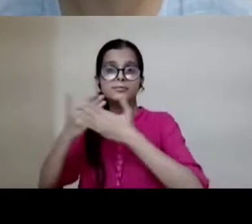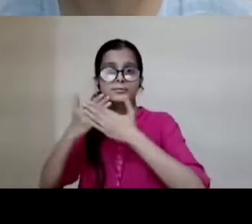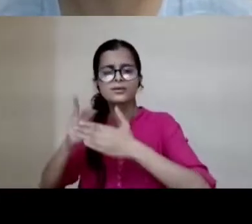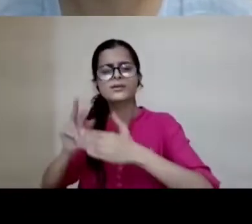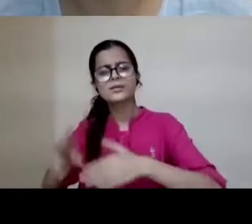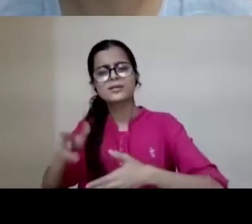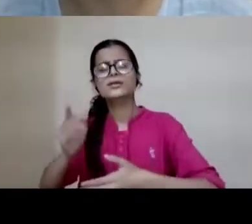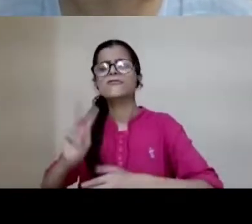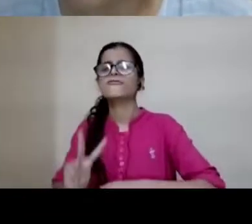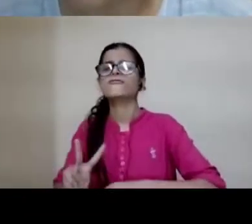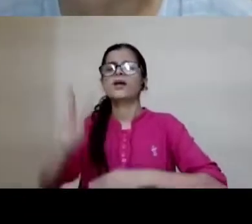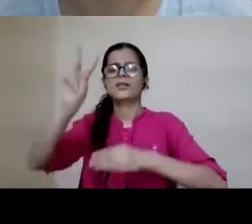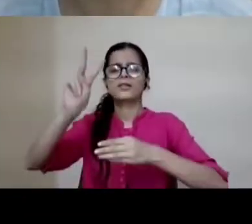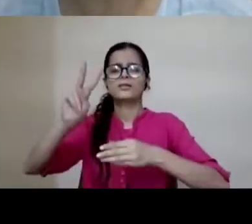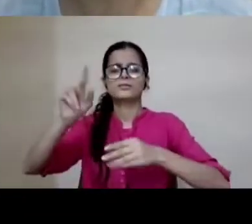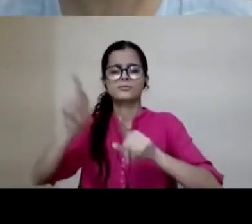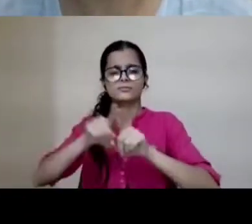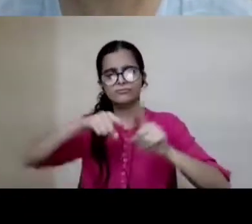gives value to diversity